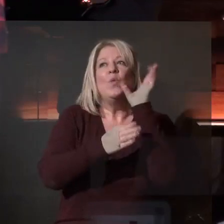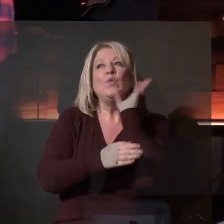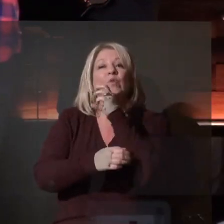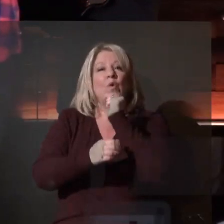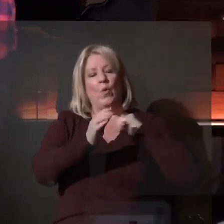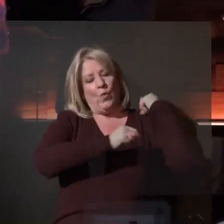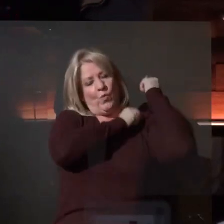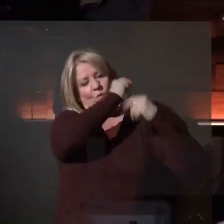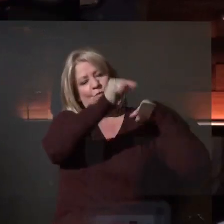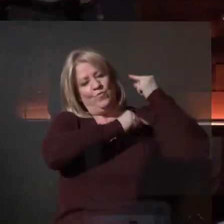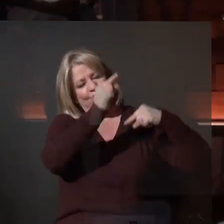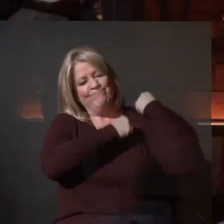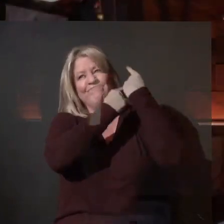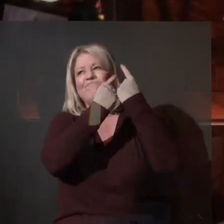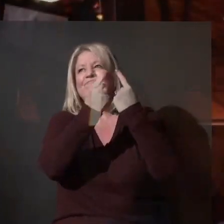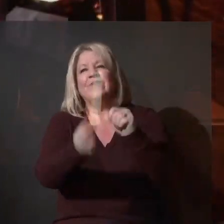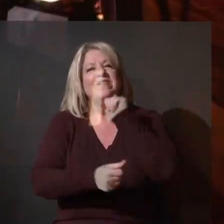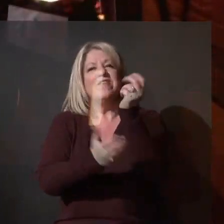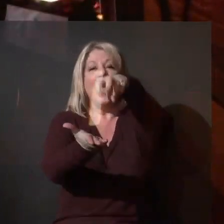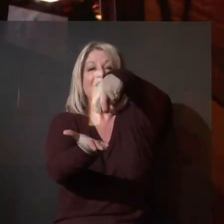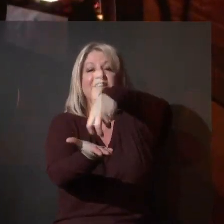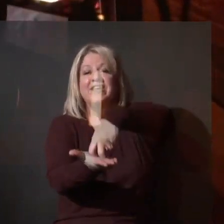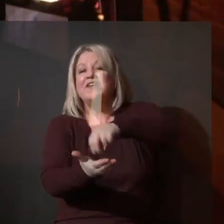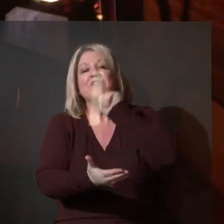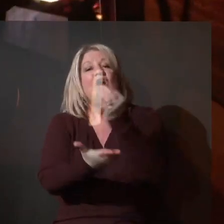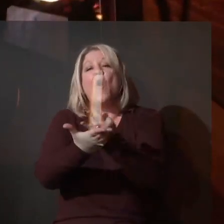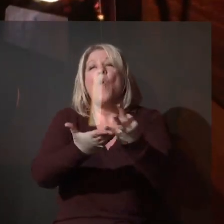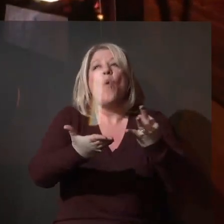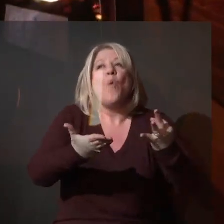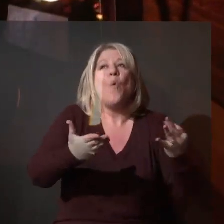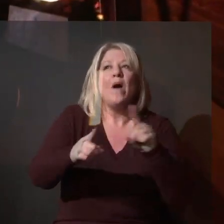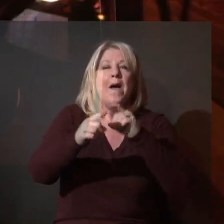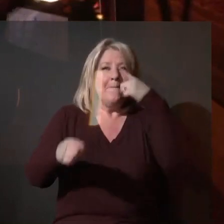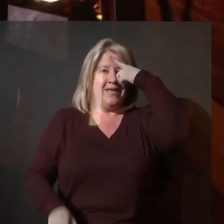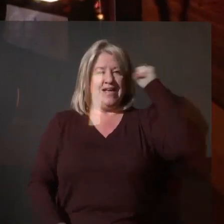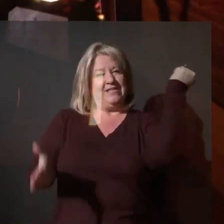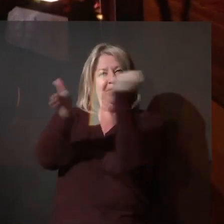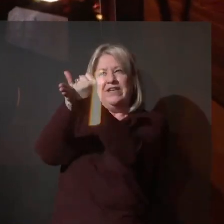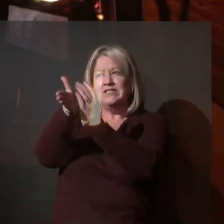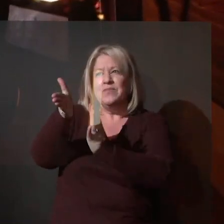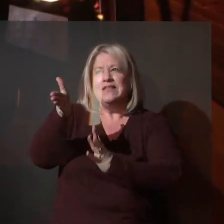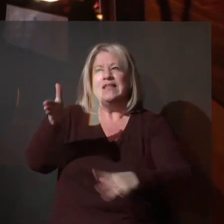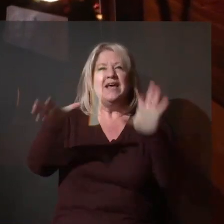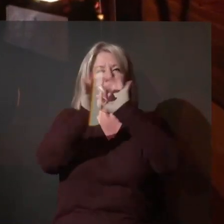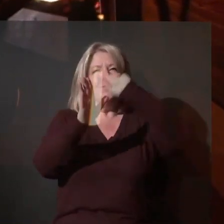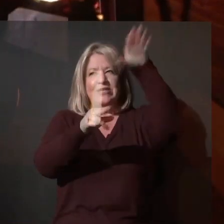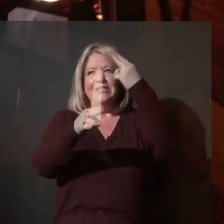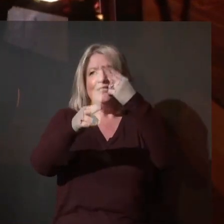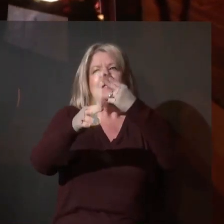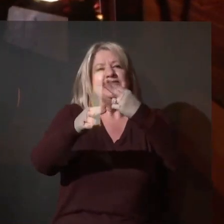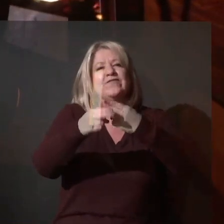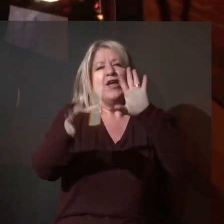Truth of all shall not yield, shall not fail. By His blood and in His